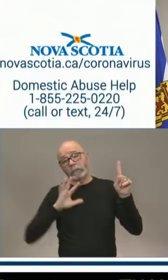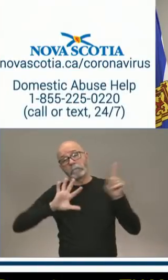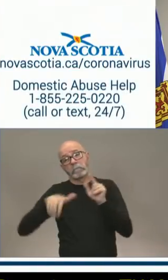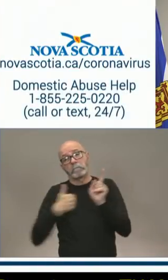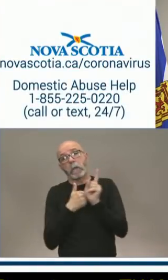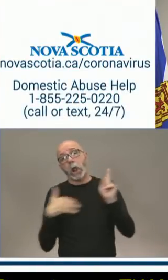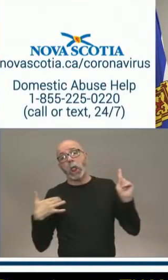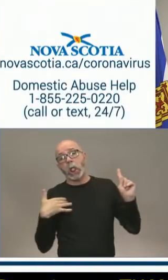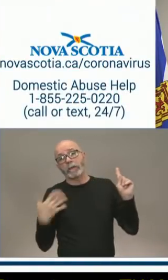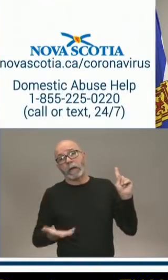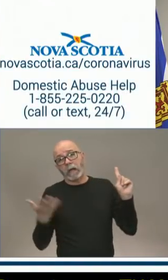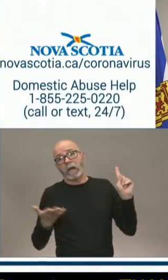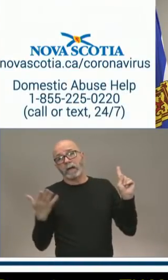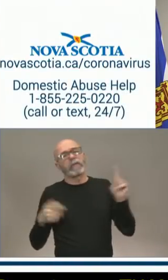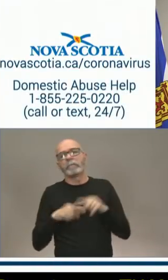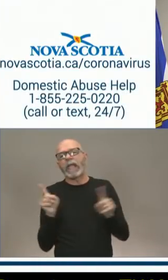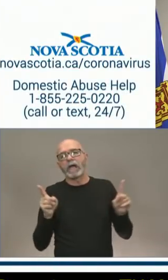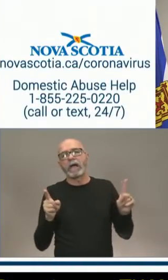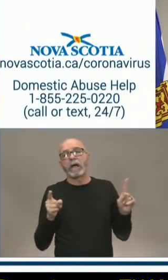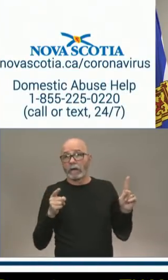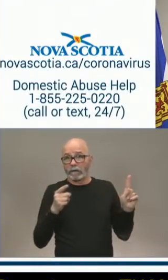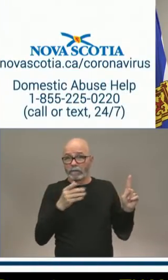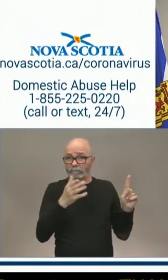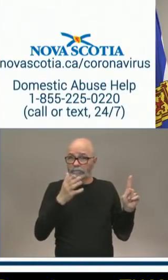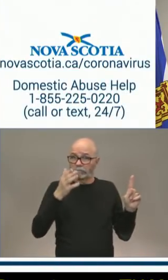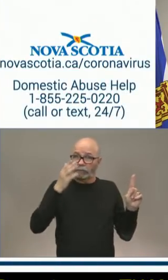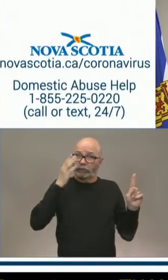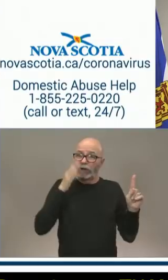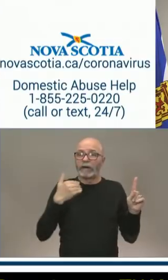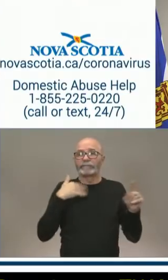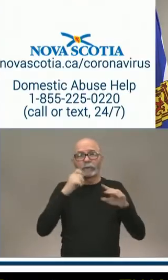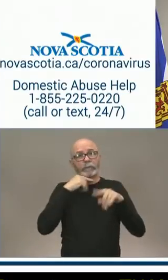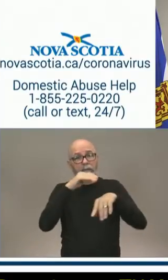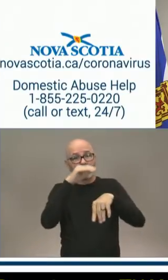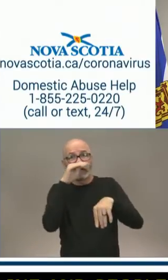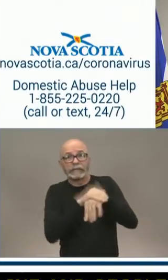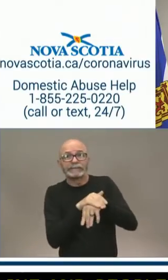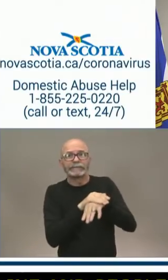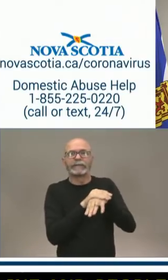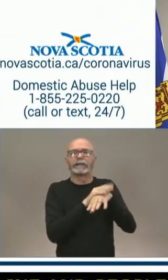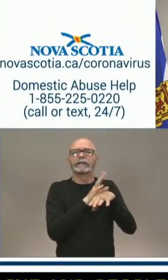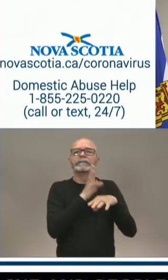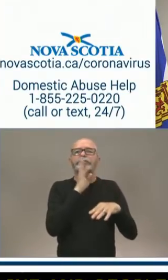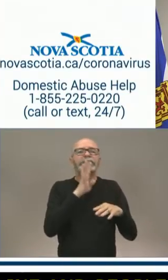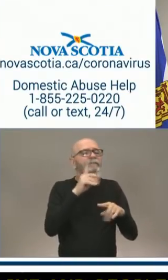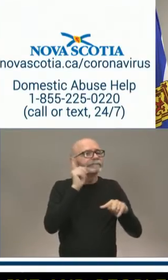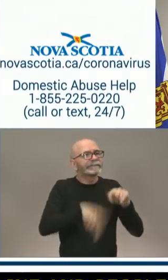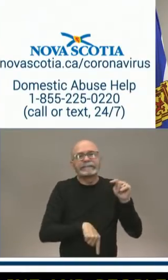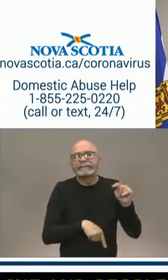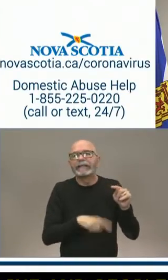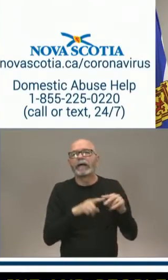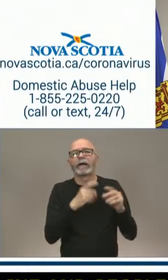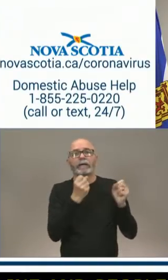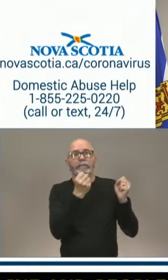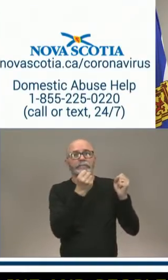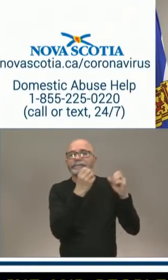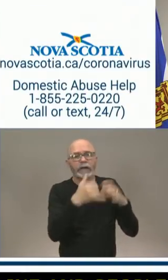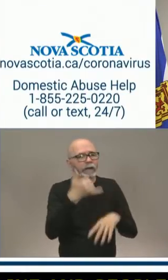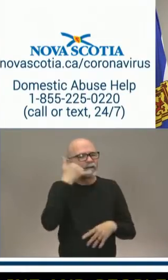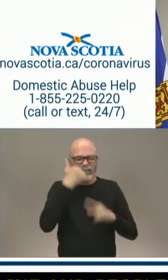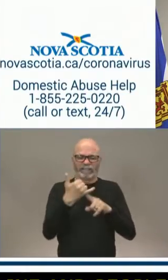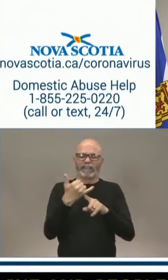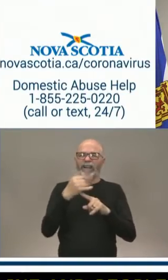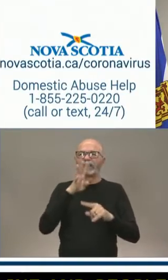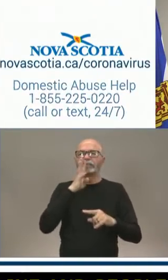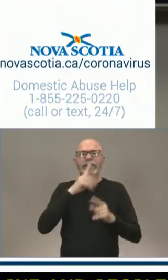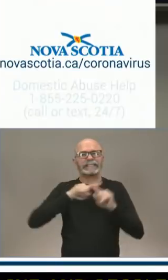English language interpretation for people who don't speak English as a first language. Are there people answering these calls in other languages?